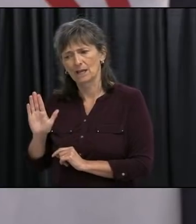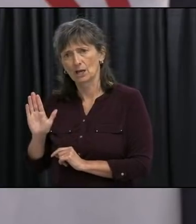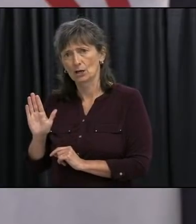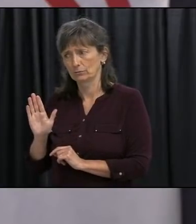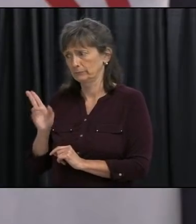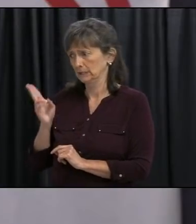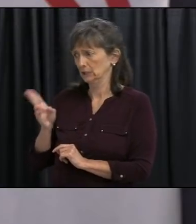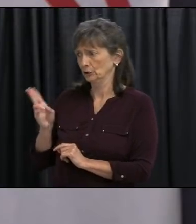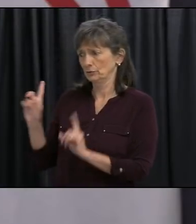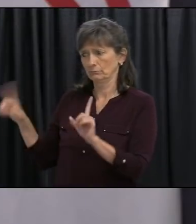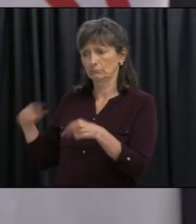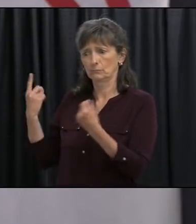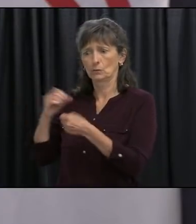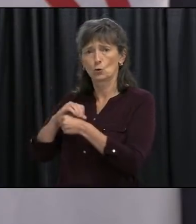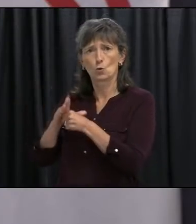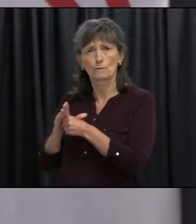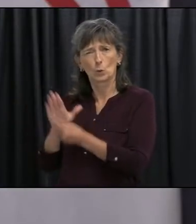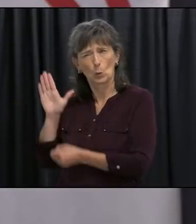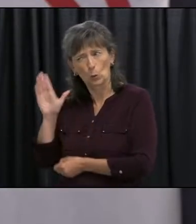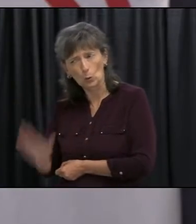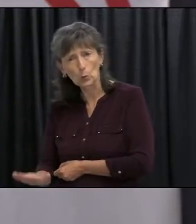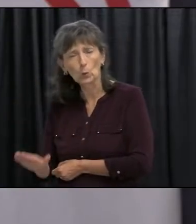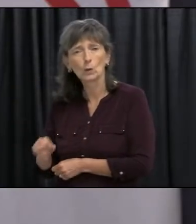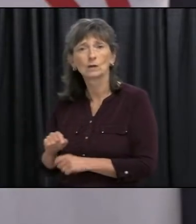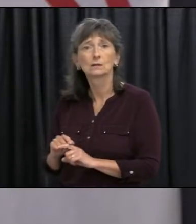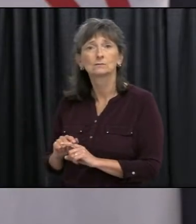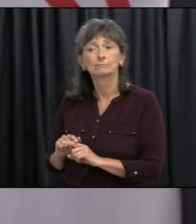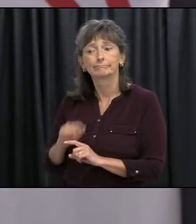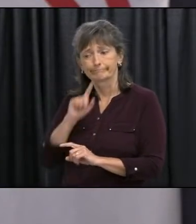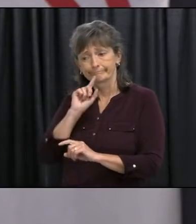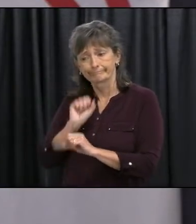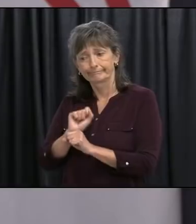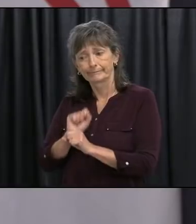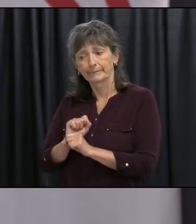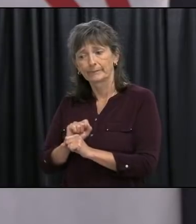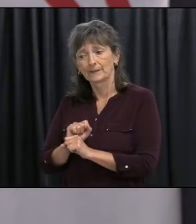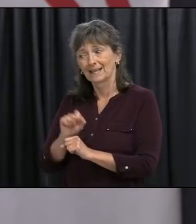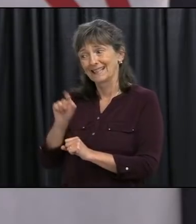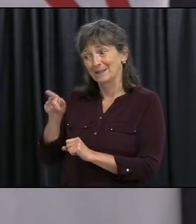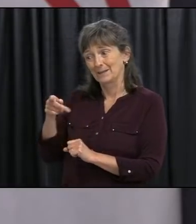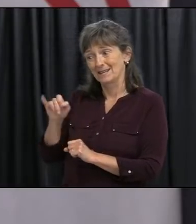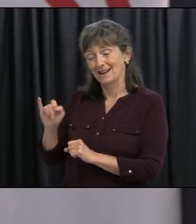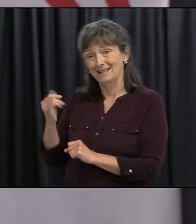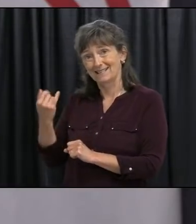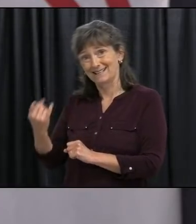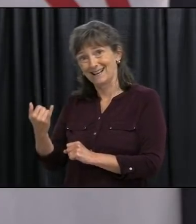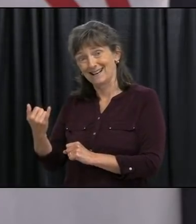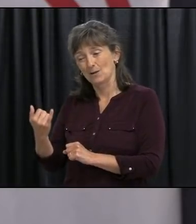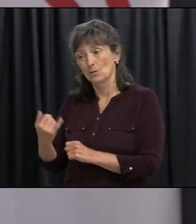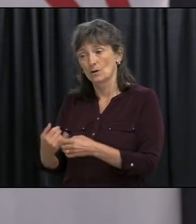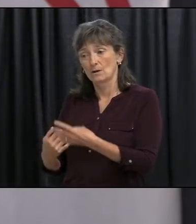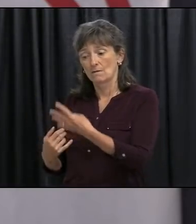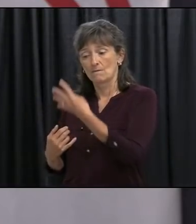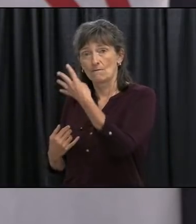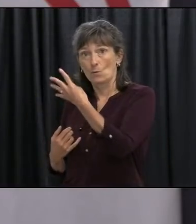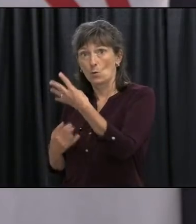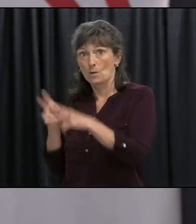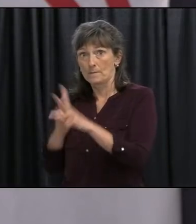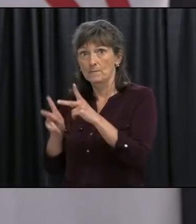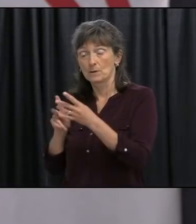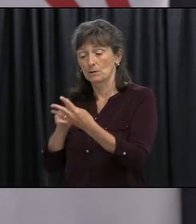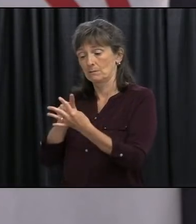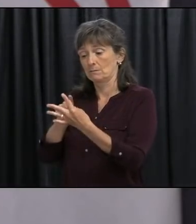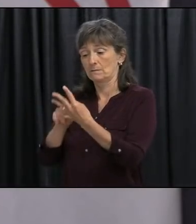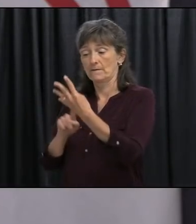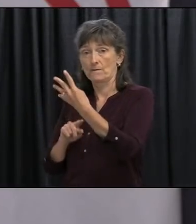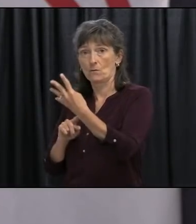PEI has had with the pandemic. There's actually 4 different cases over there in terms of how there was 4 people that were